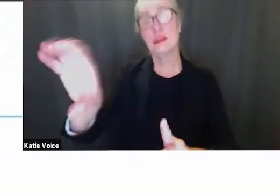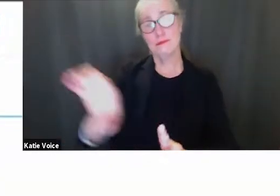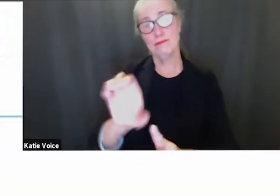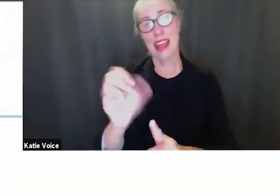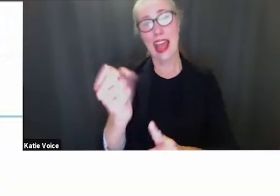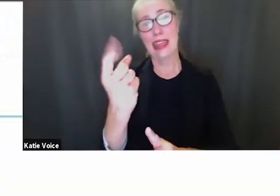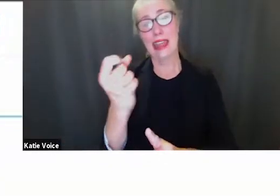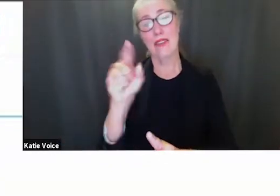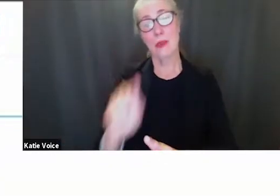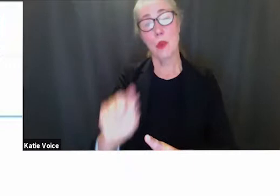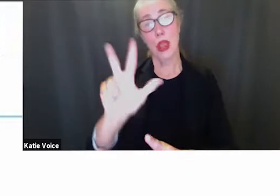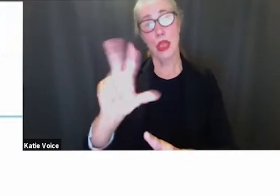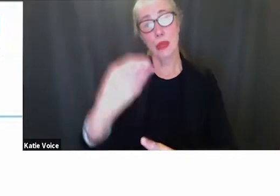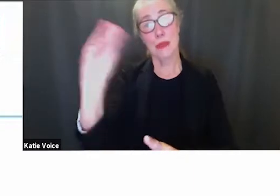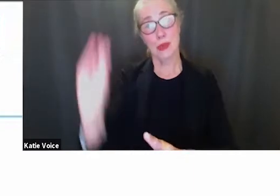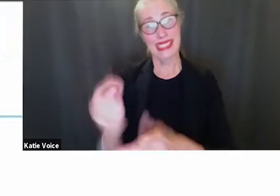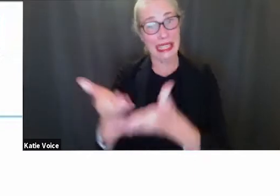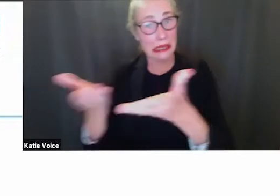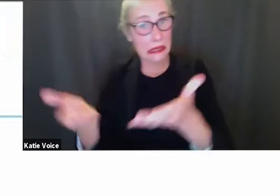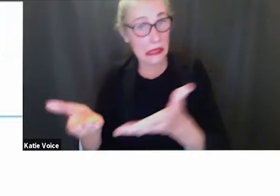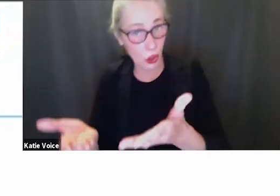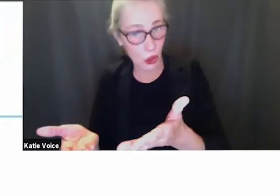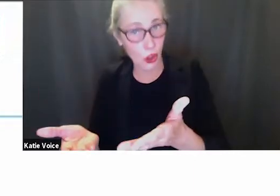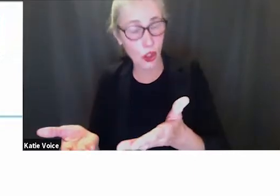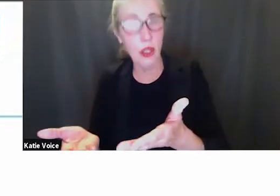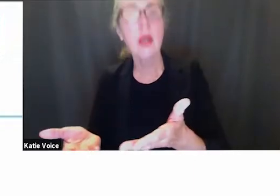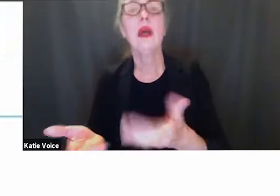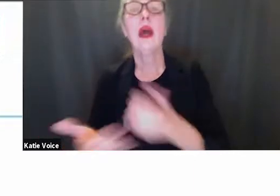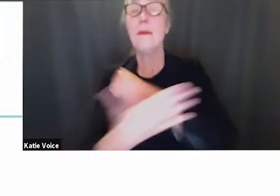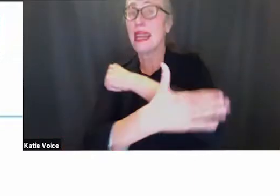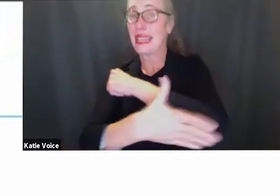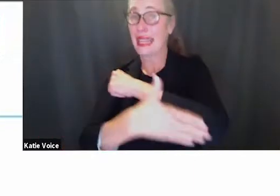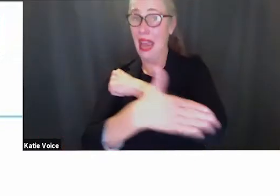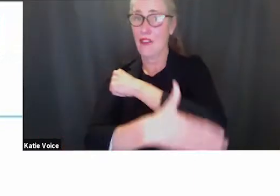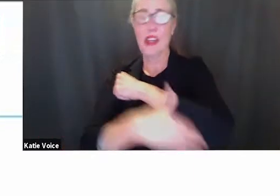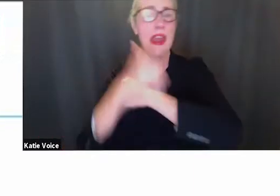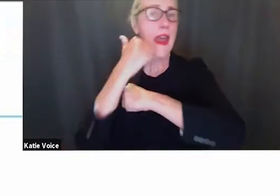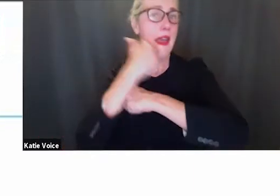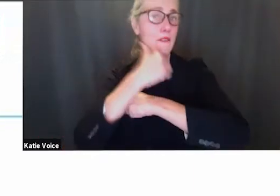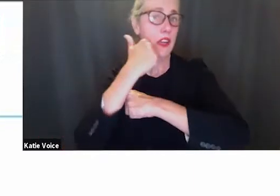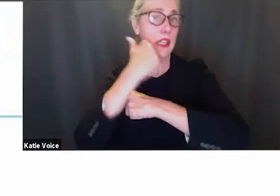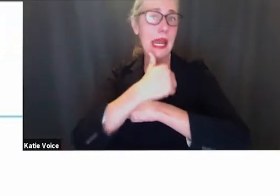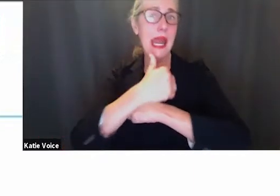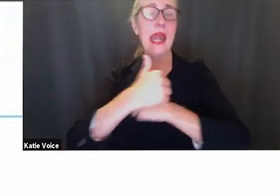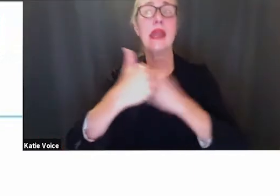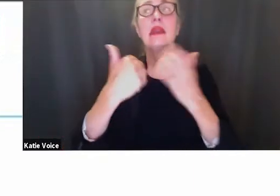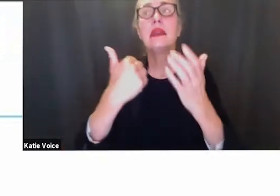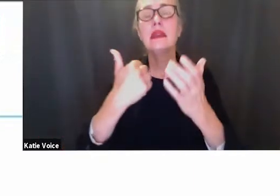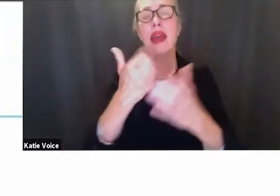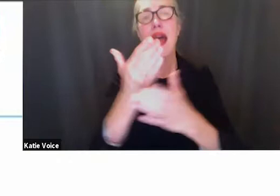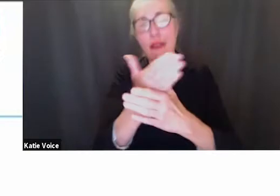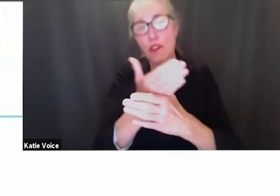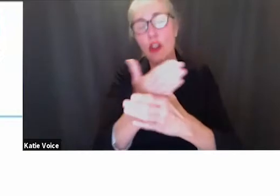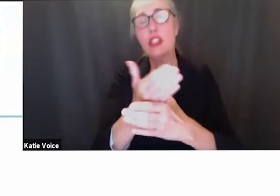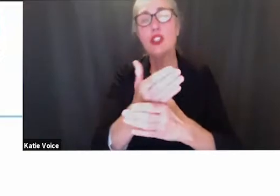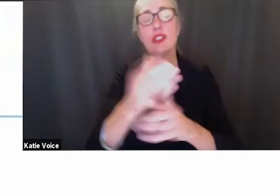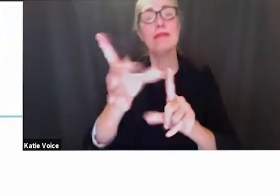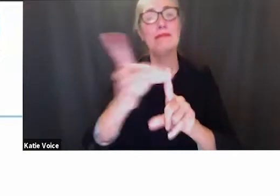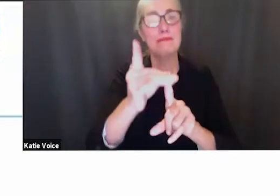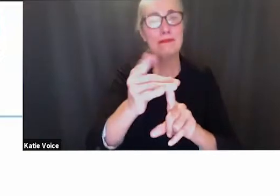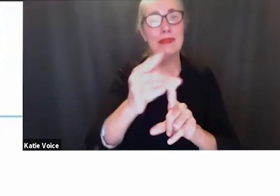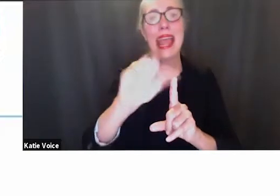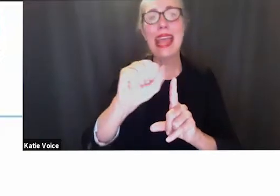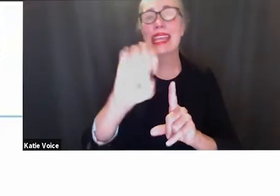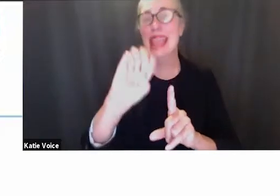the county had an average daily case rate of 13. So we're just below that